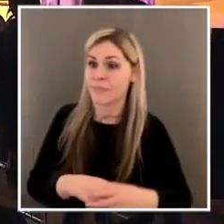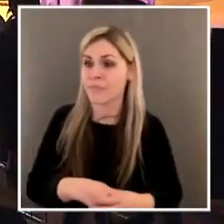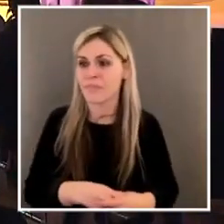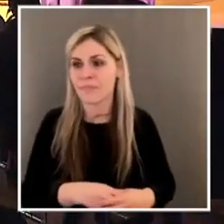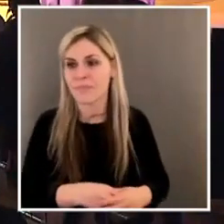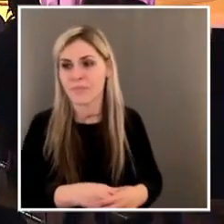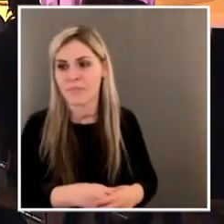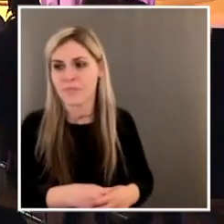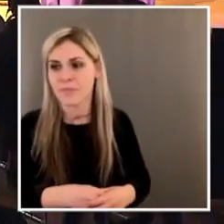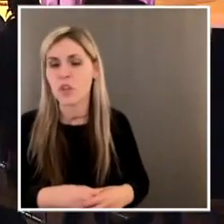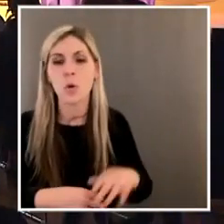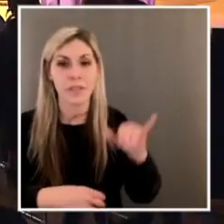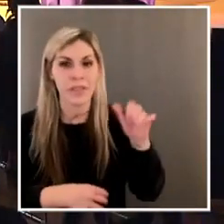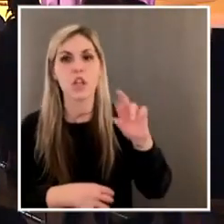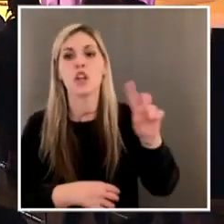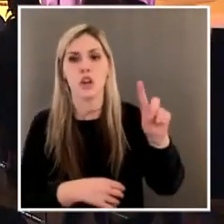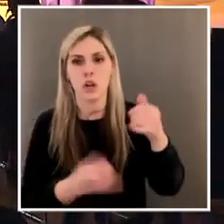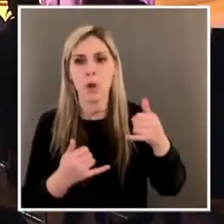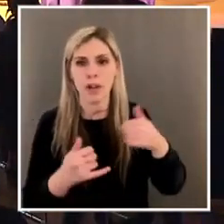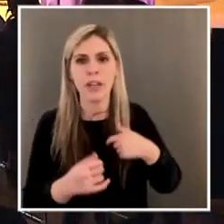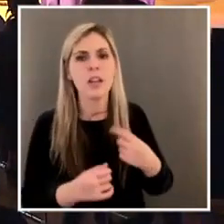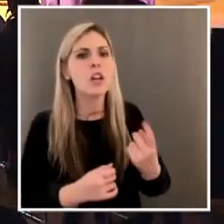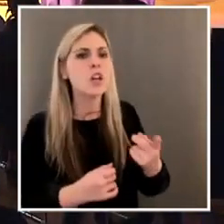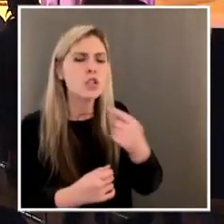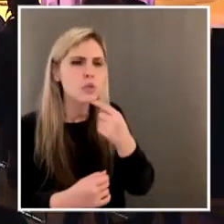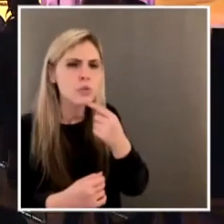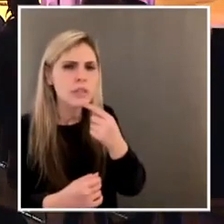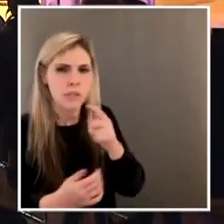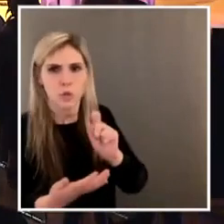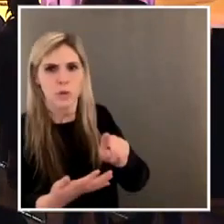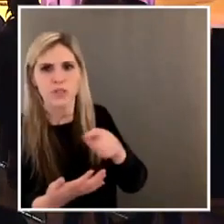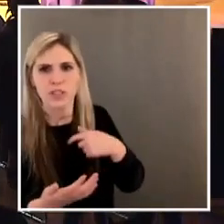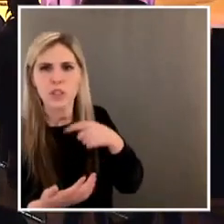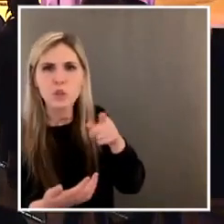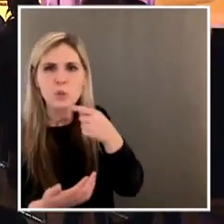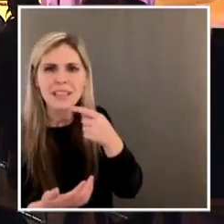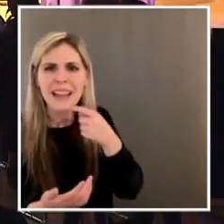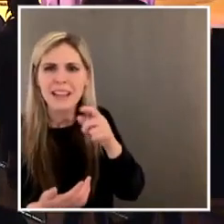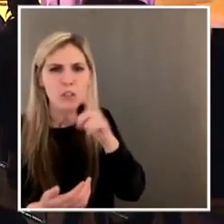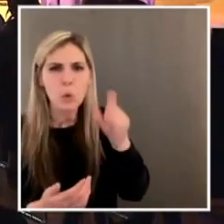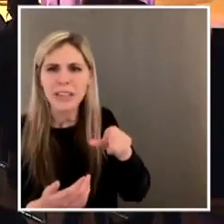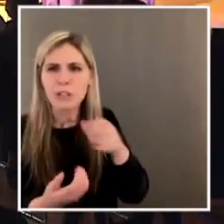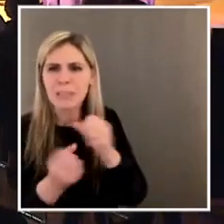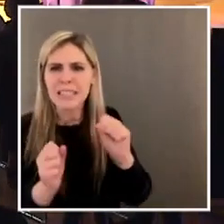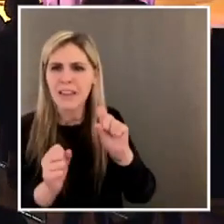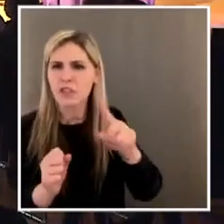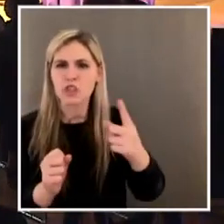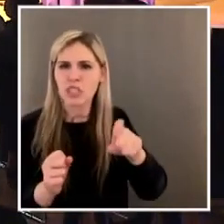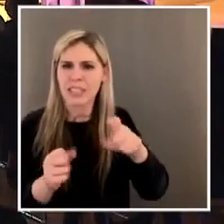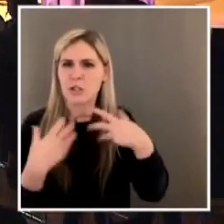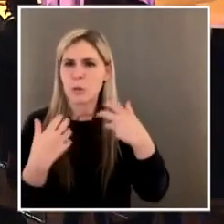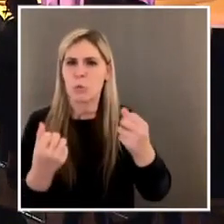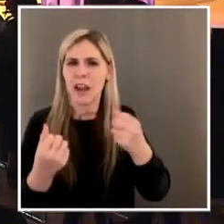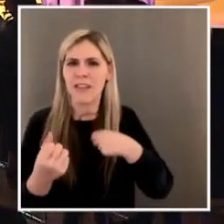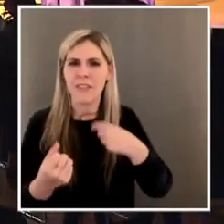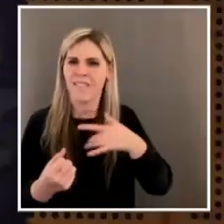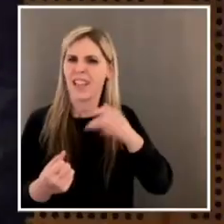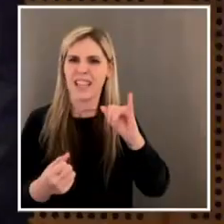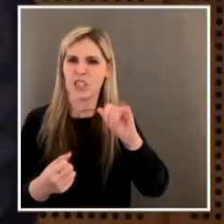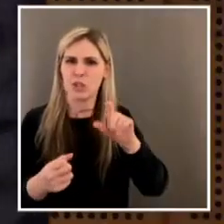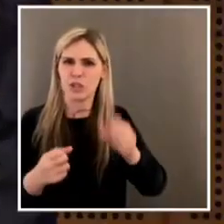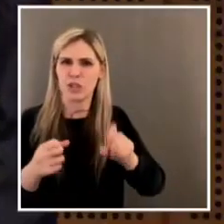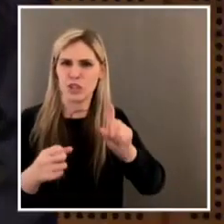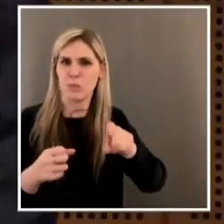You actually said, I don't need to be safe, I need to be brave. I feel like that could be a bumper sticker, like a t-shirt, all things.